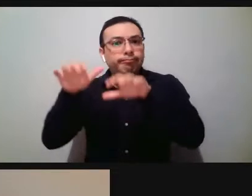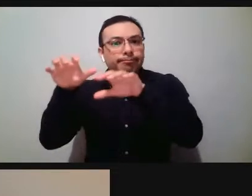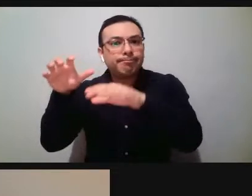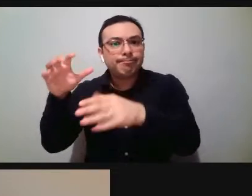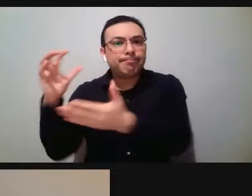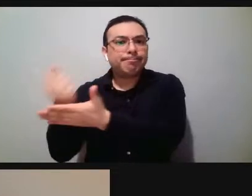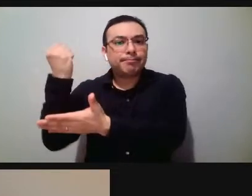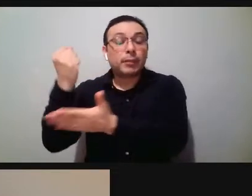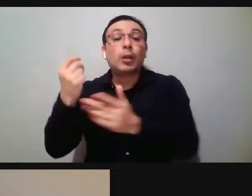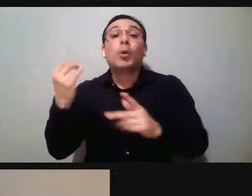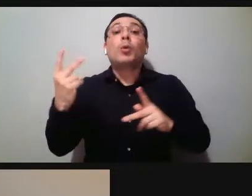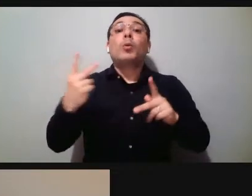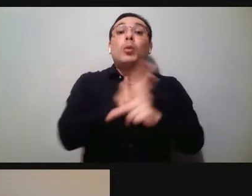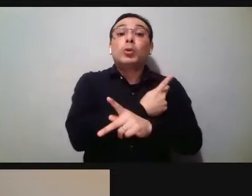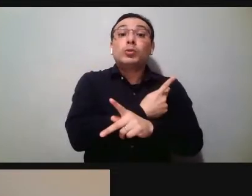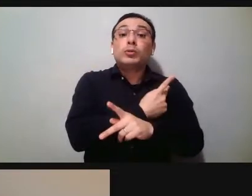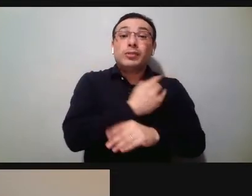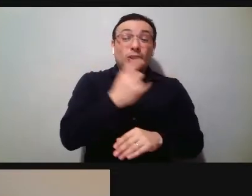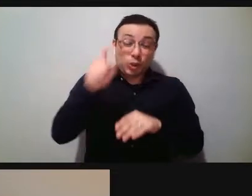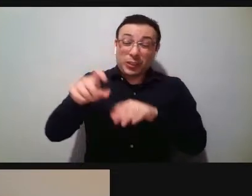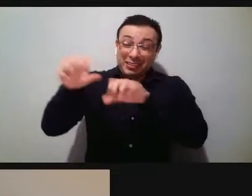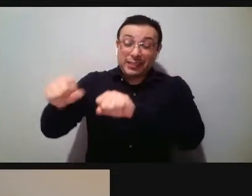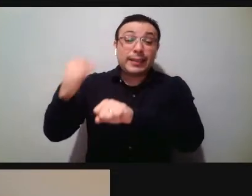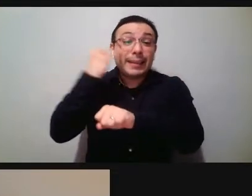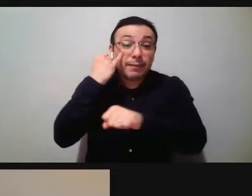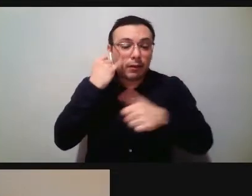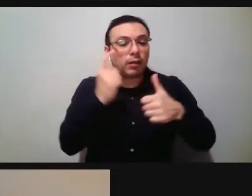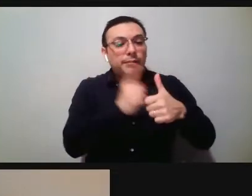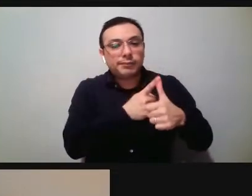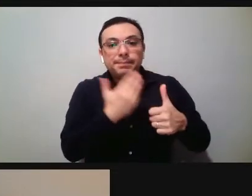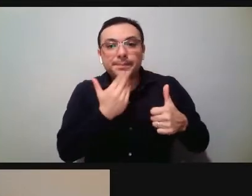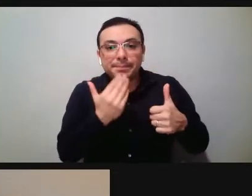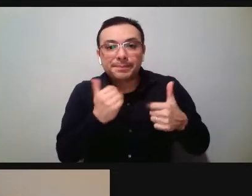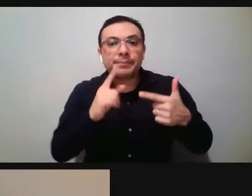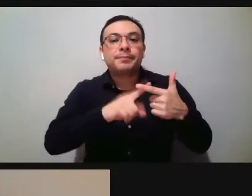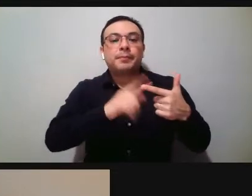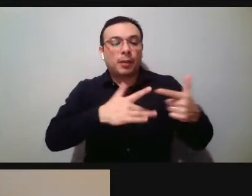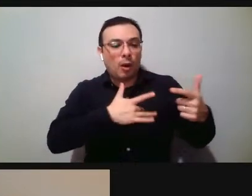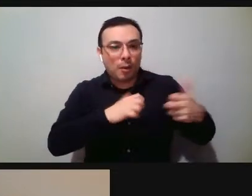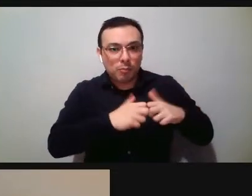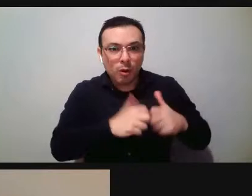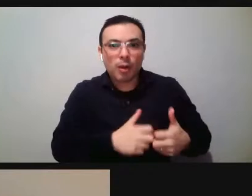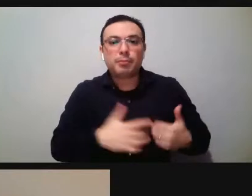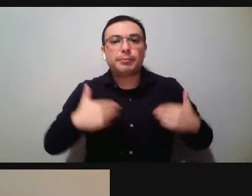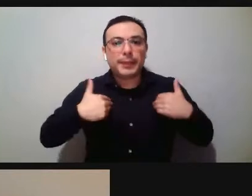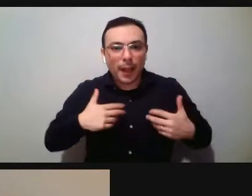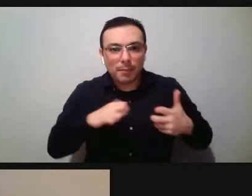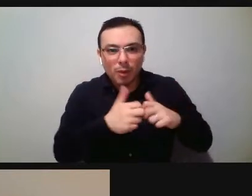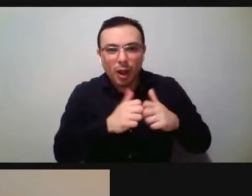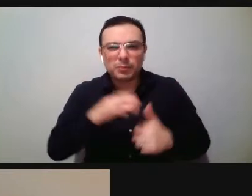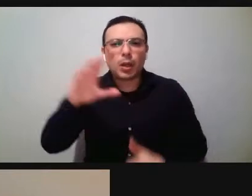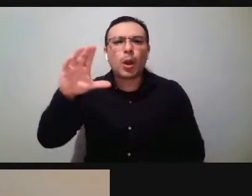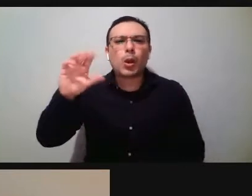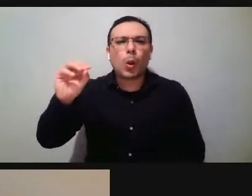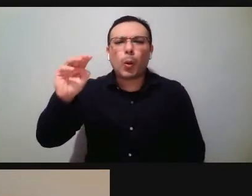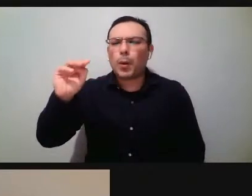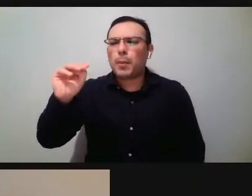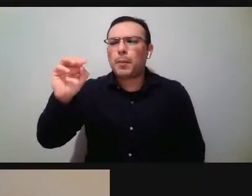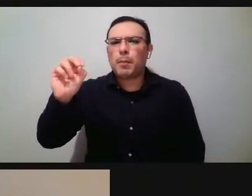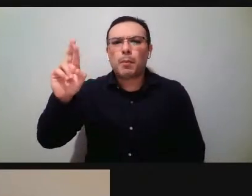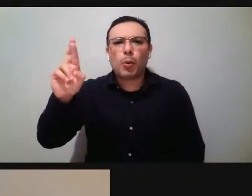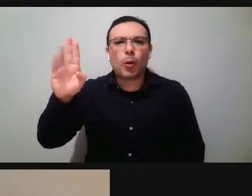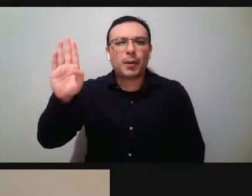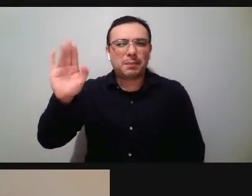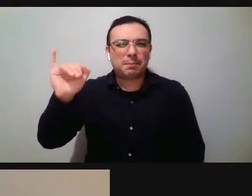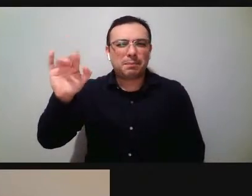any comorbidities. I do think it's also falls on all of us, though, to help other people in our lives get access